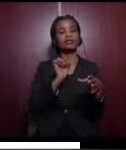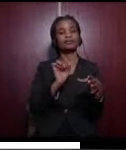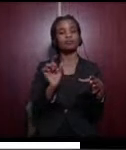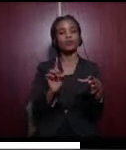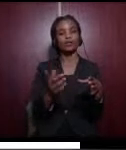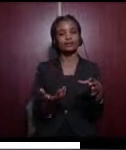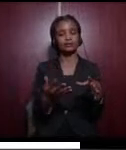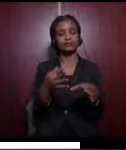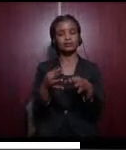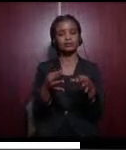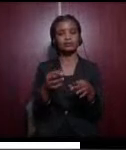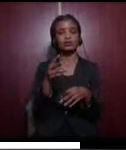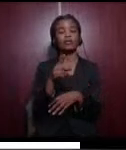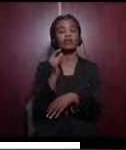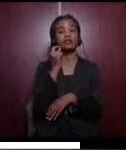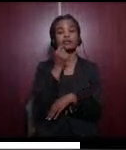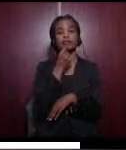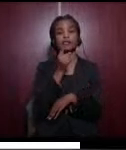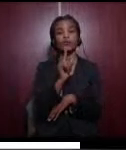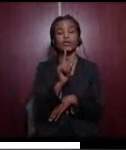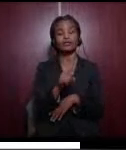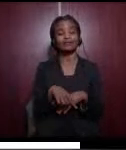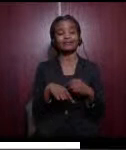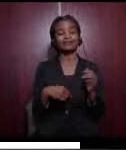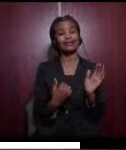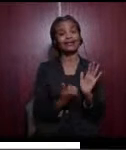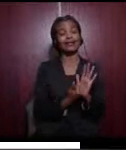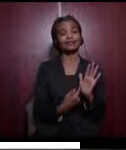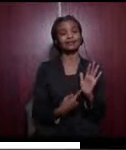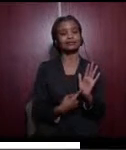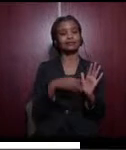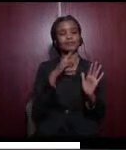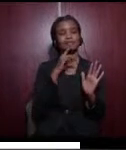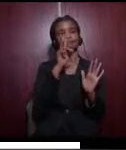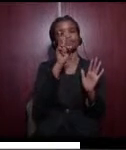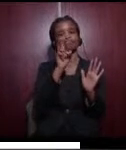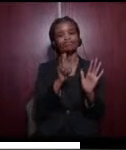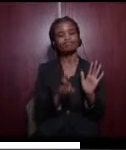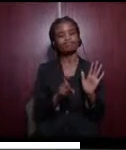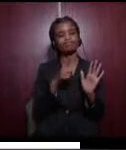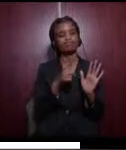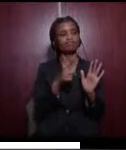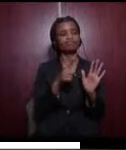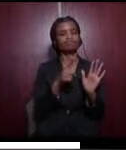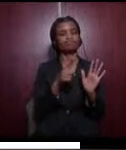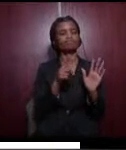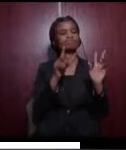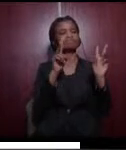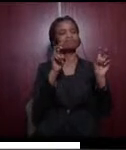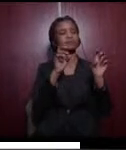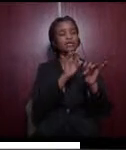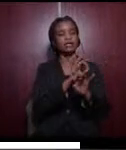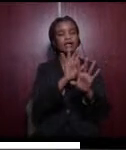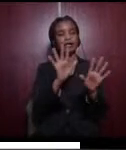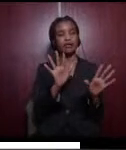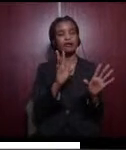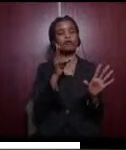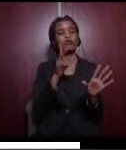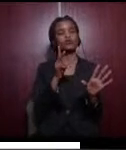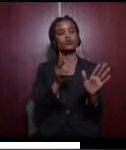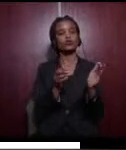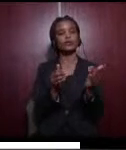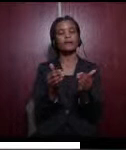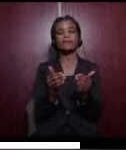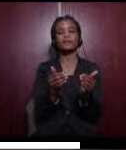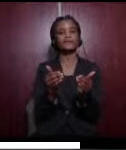relief services as contained in the Fundraising Act are fragmented and costly to administer due to lack of consistency.